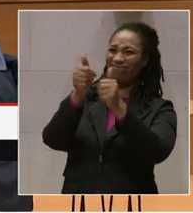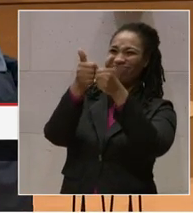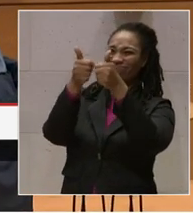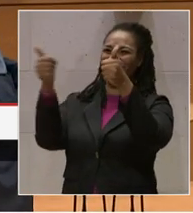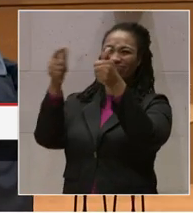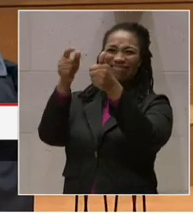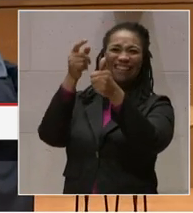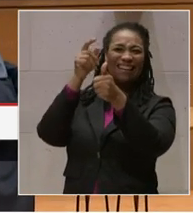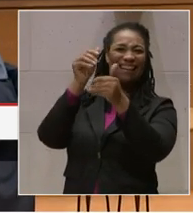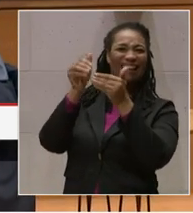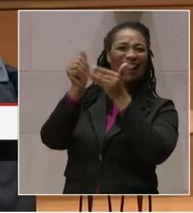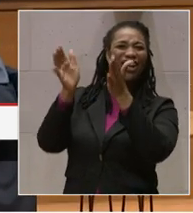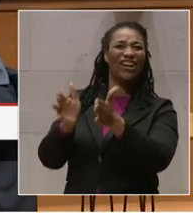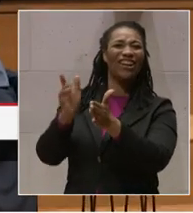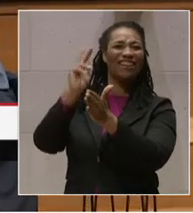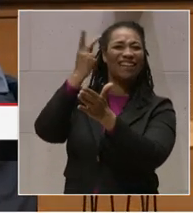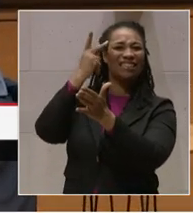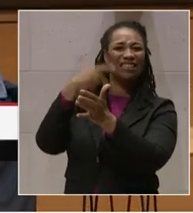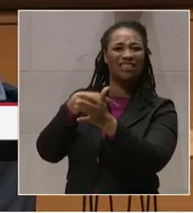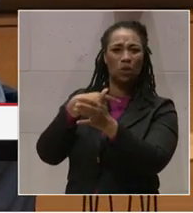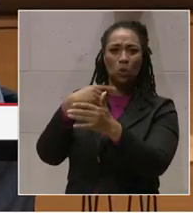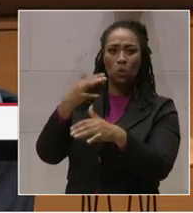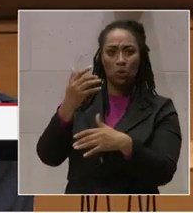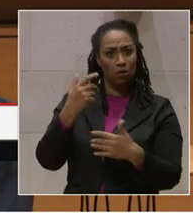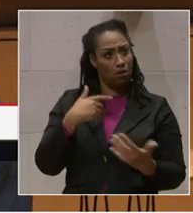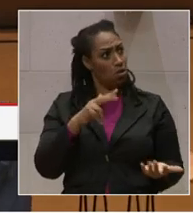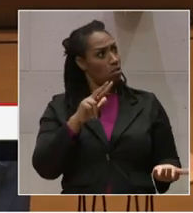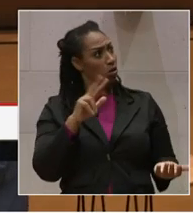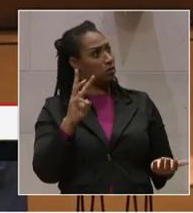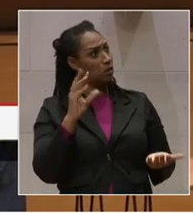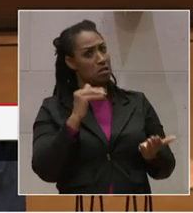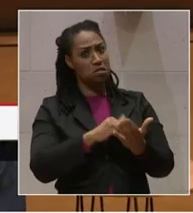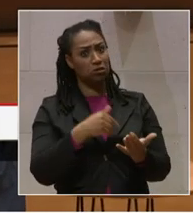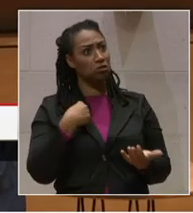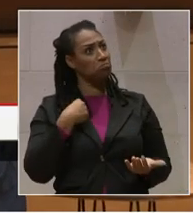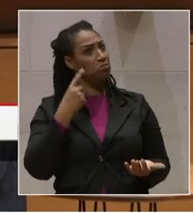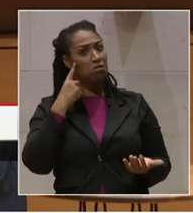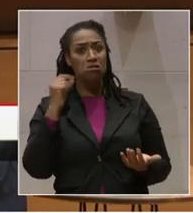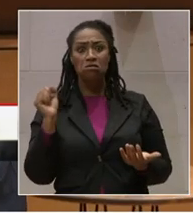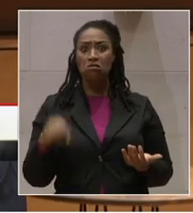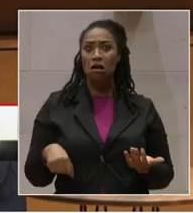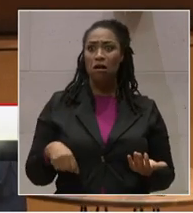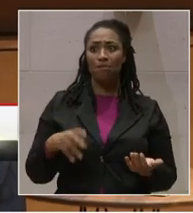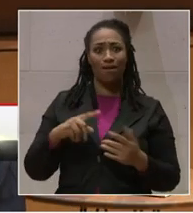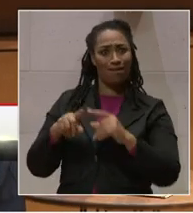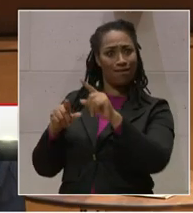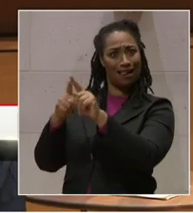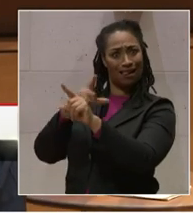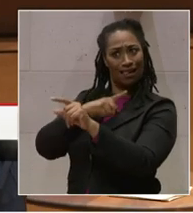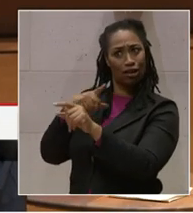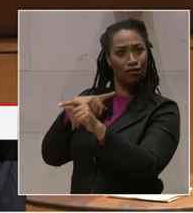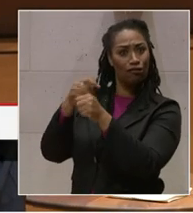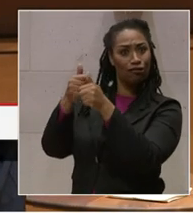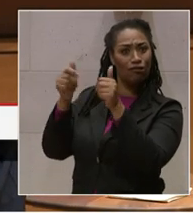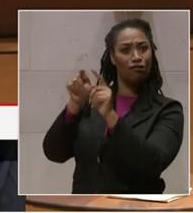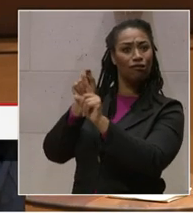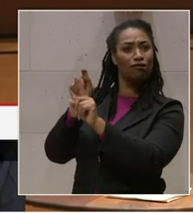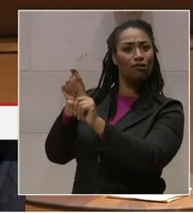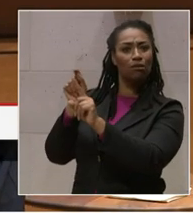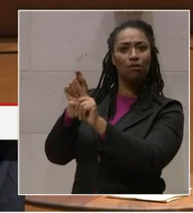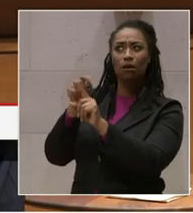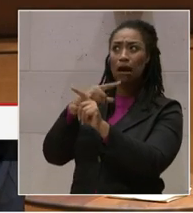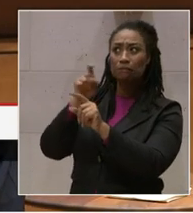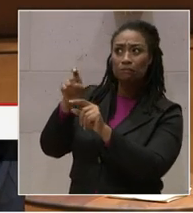the legislature for $100 million every single year, when in previous years we hadn't gotten